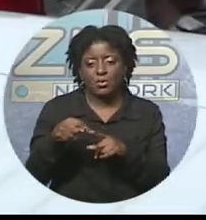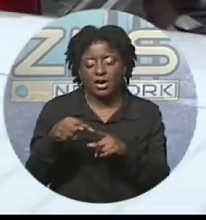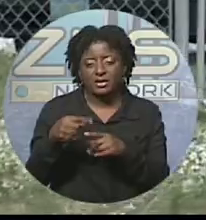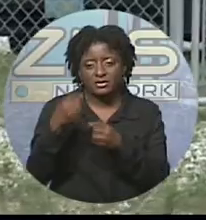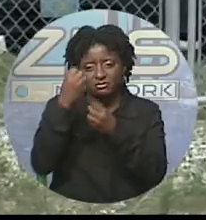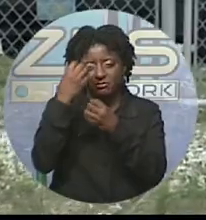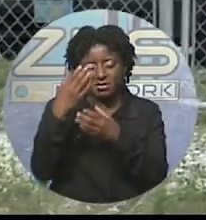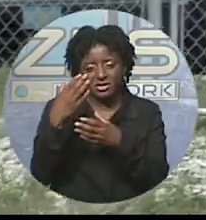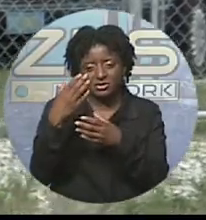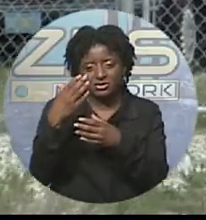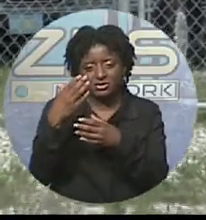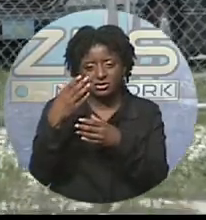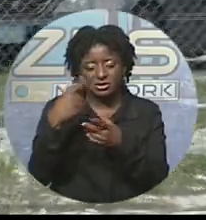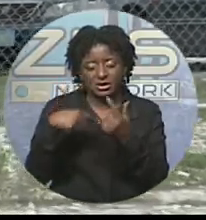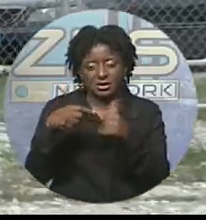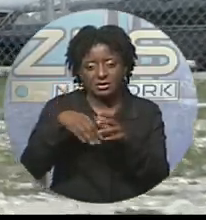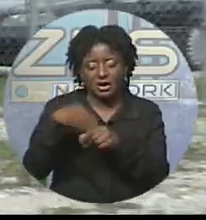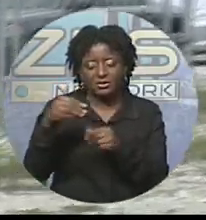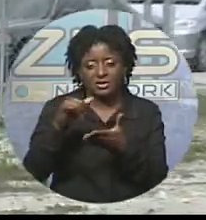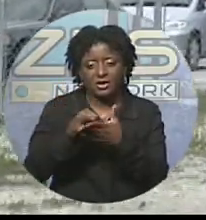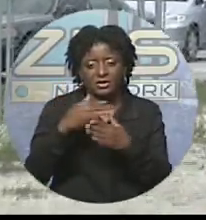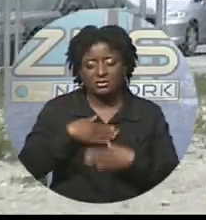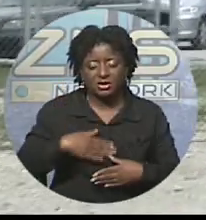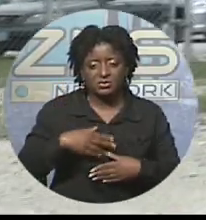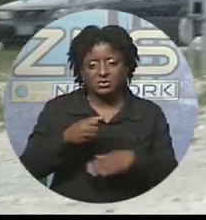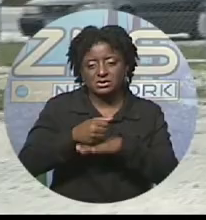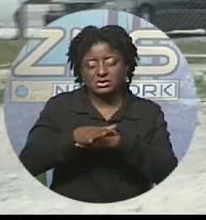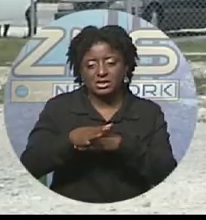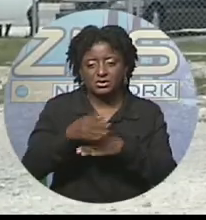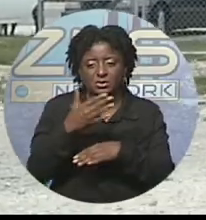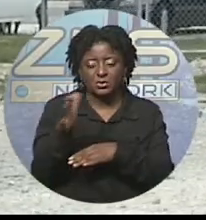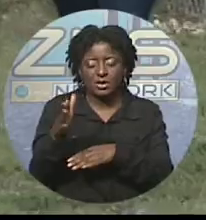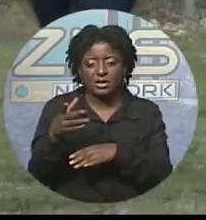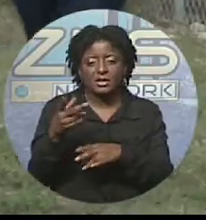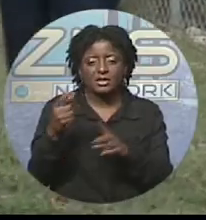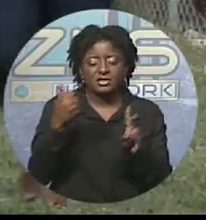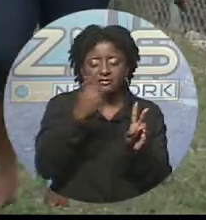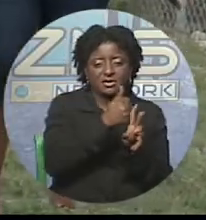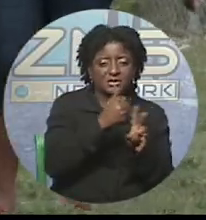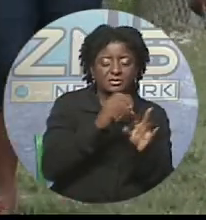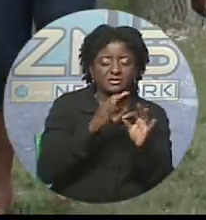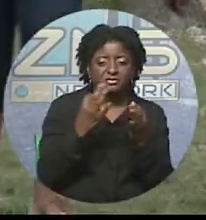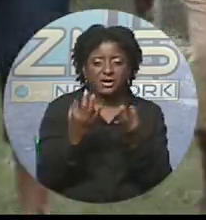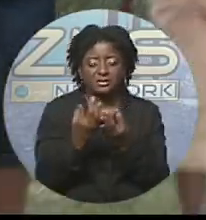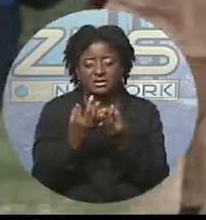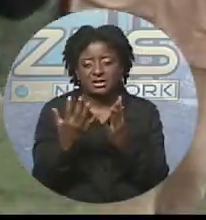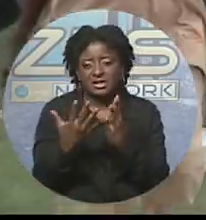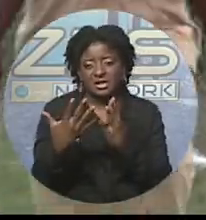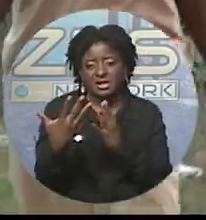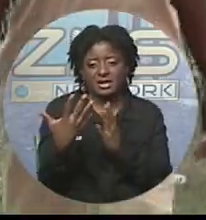away, the victims' families lined the airport gate to see it for themselves.